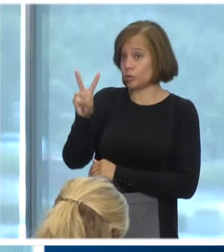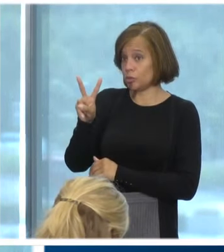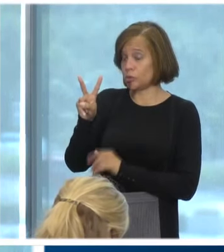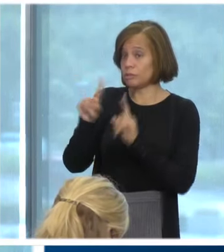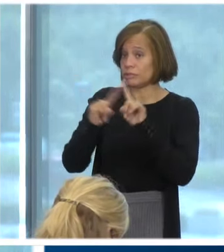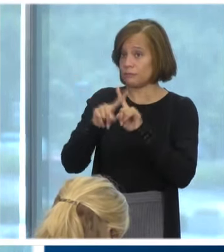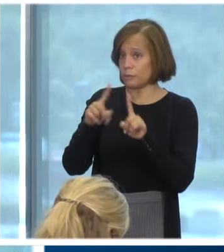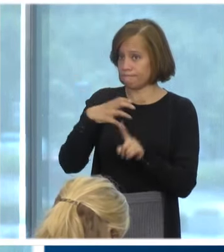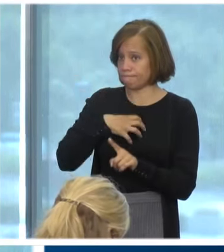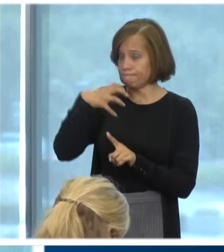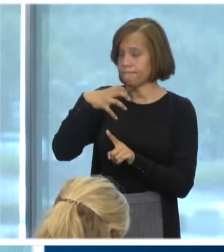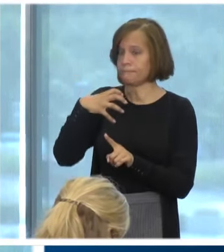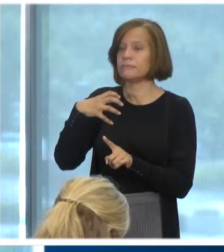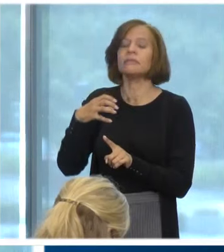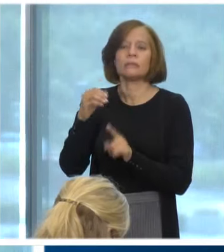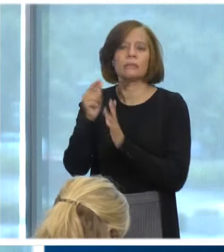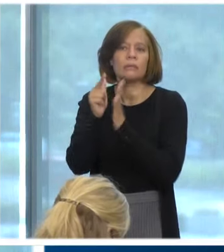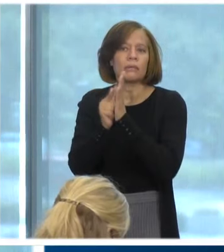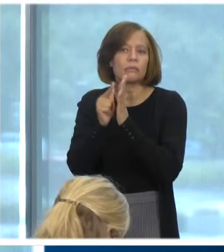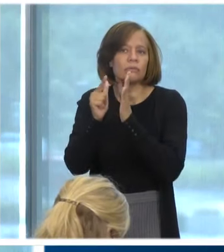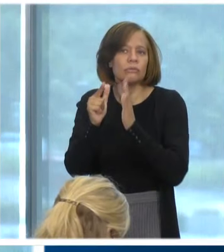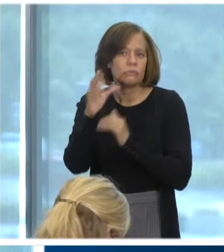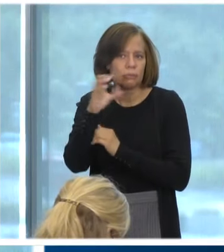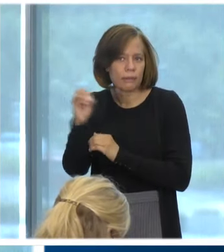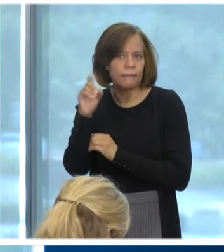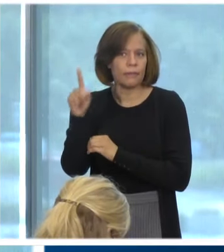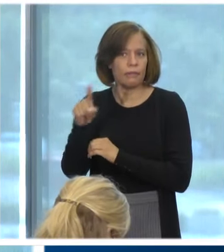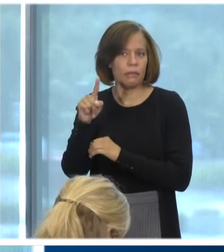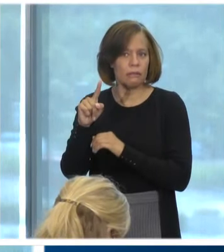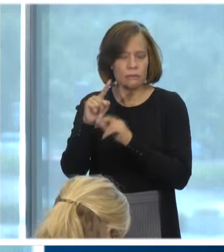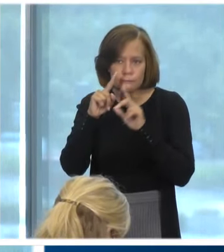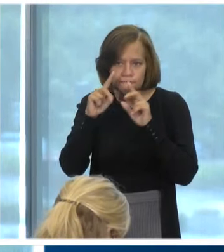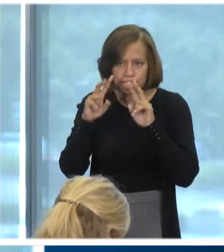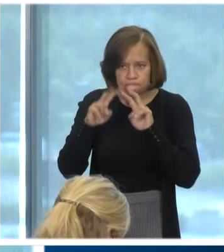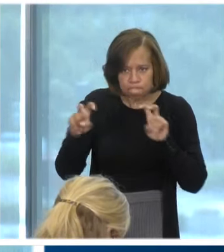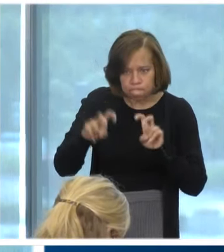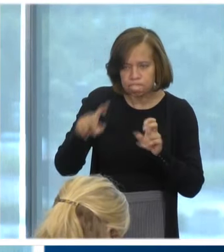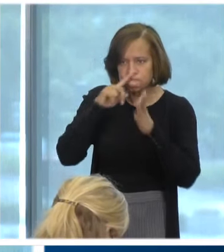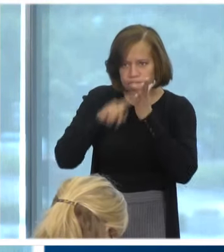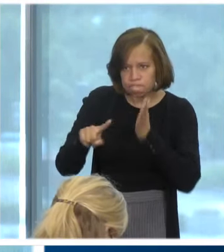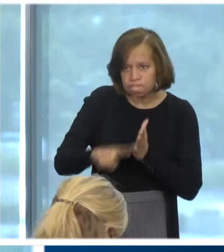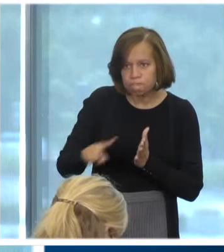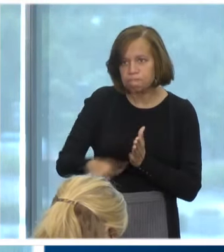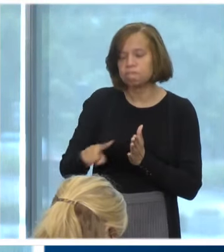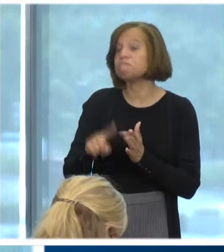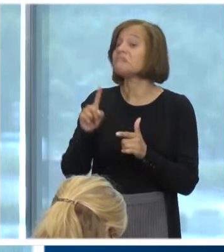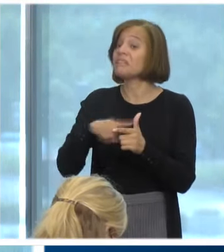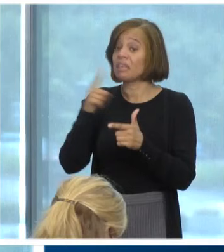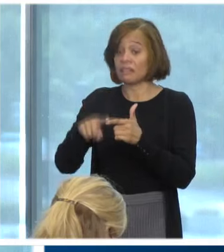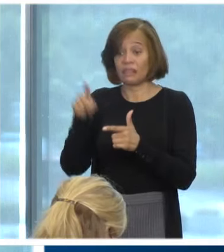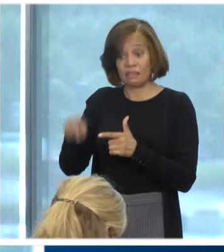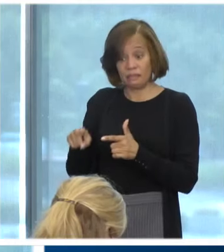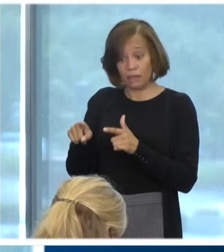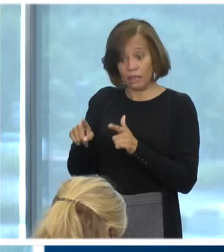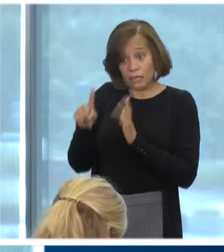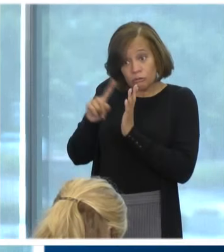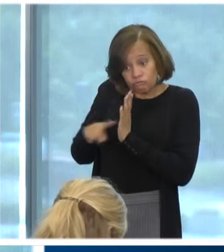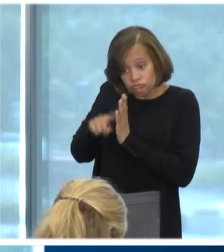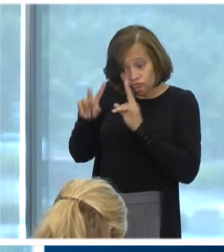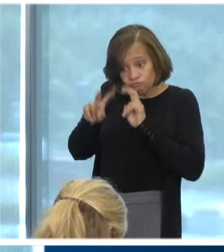investigate for actions outside of division policy that then can be referred to the division for